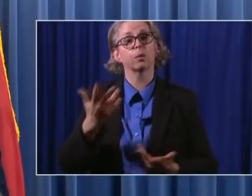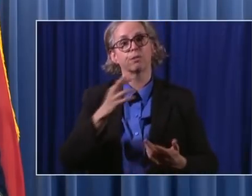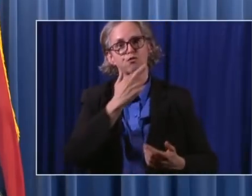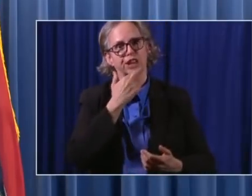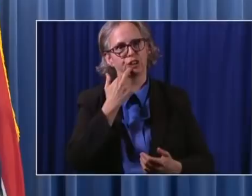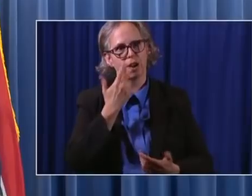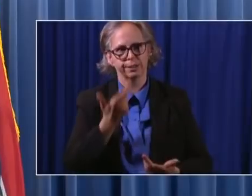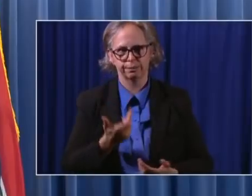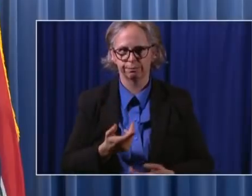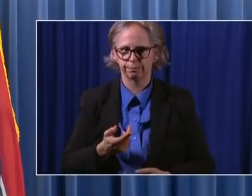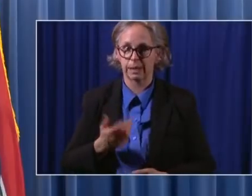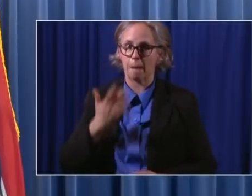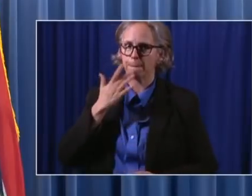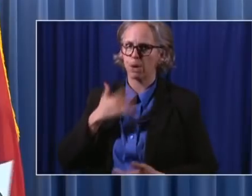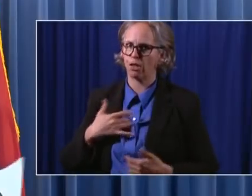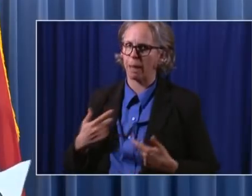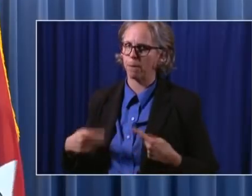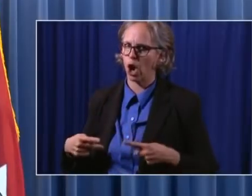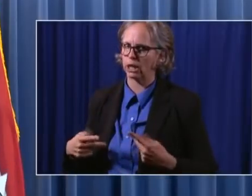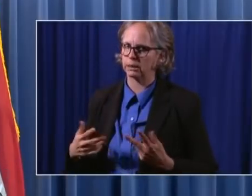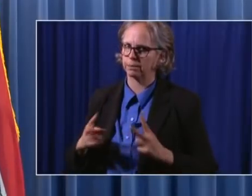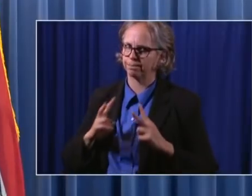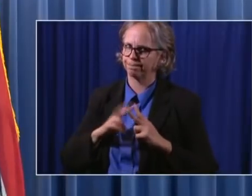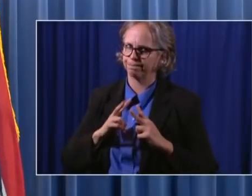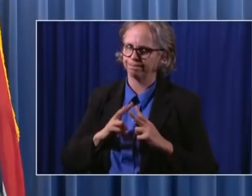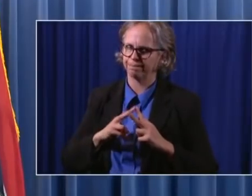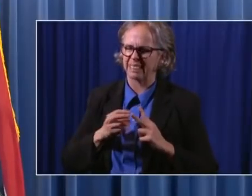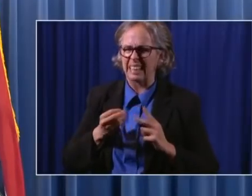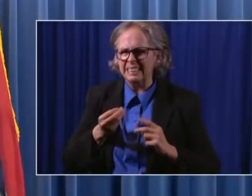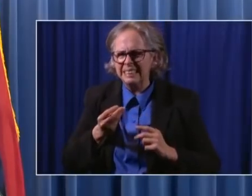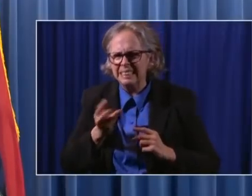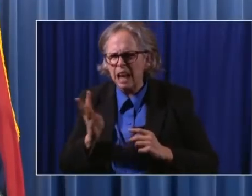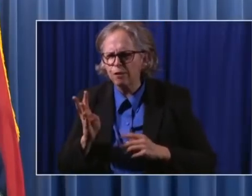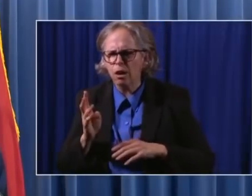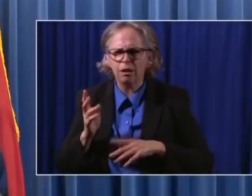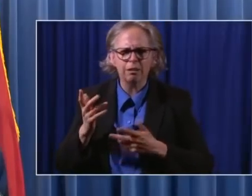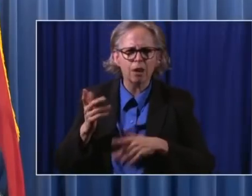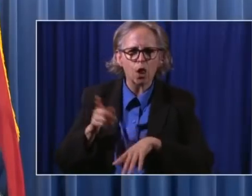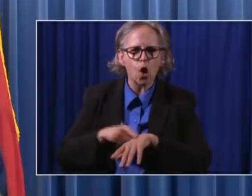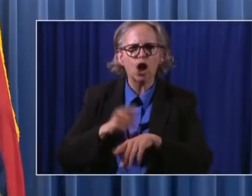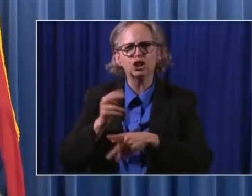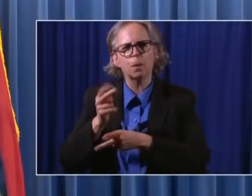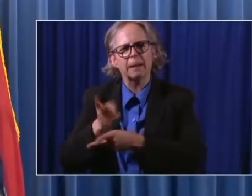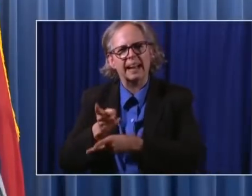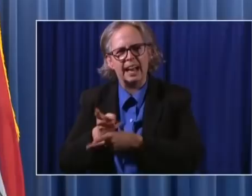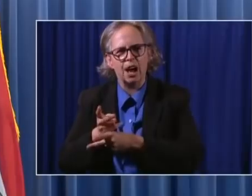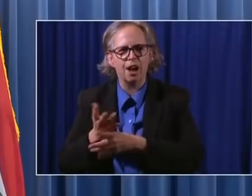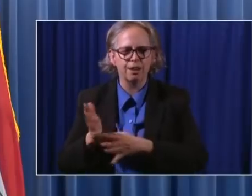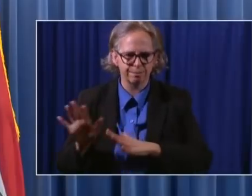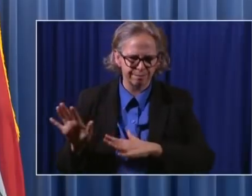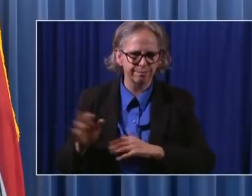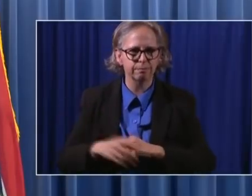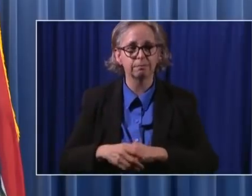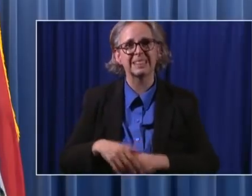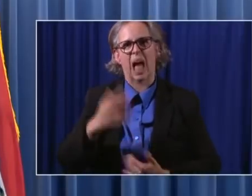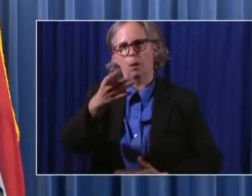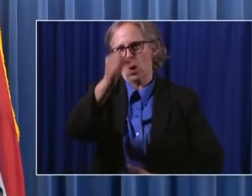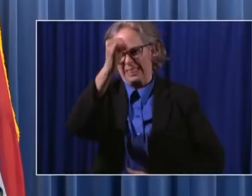party, in addition to multiple long-term care facilities. Scioto County, Southern